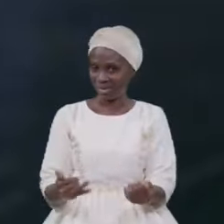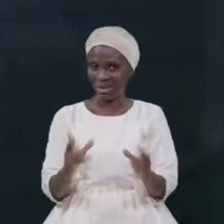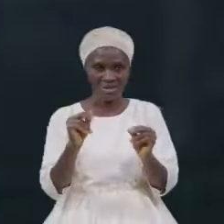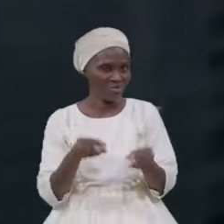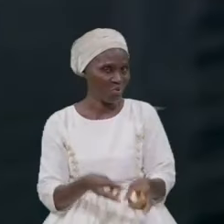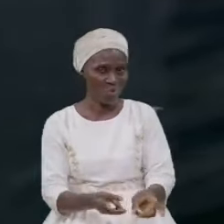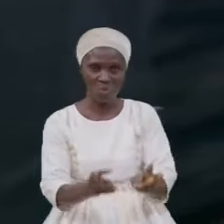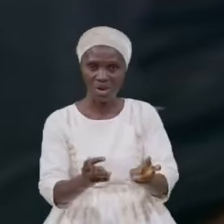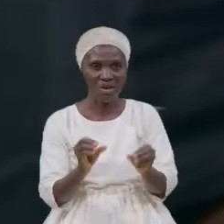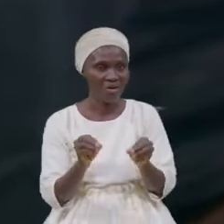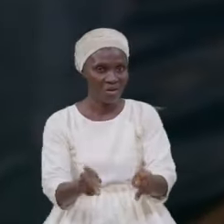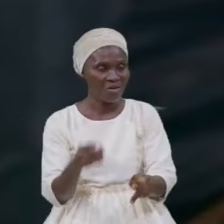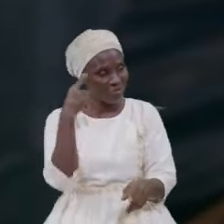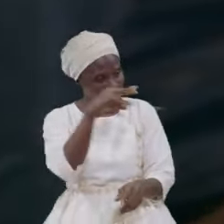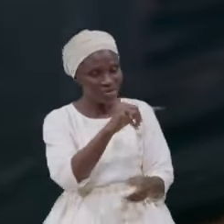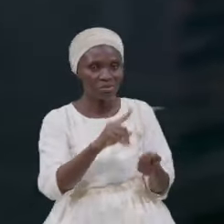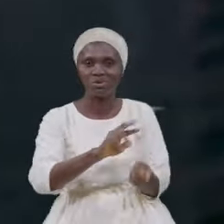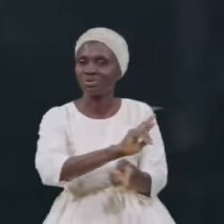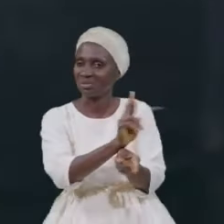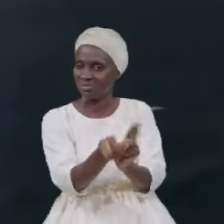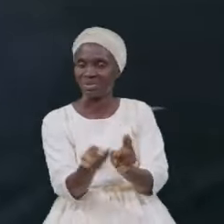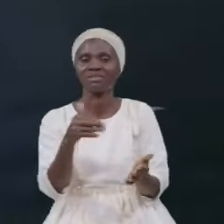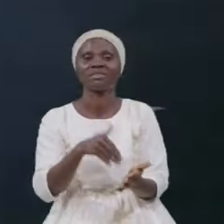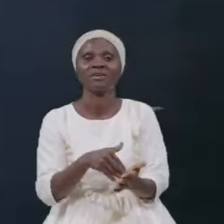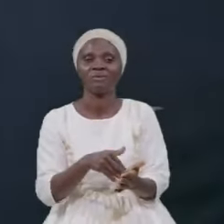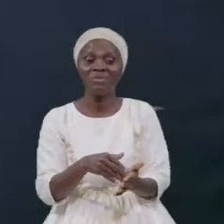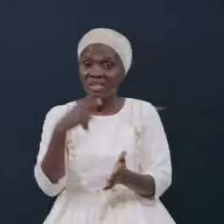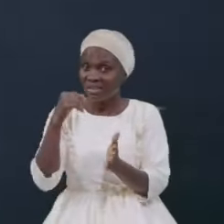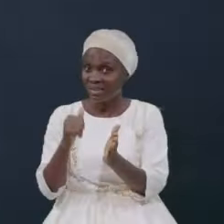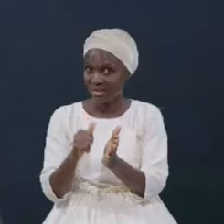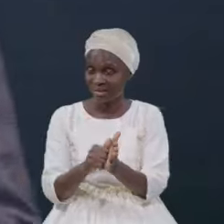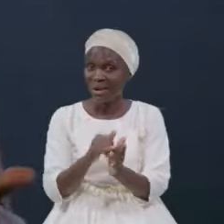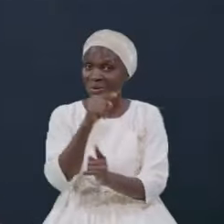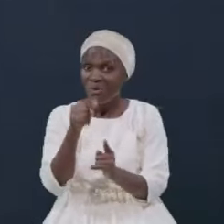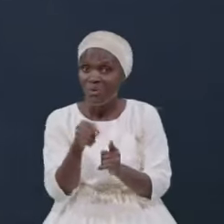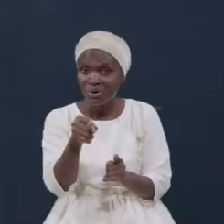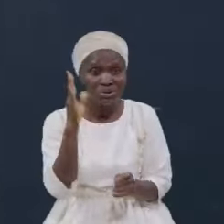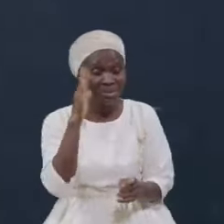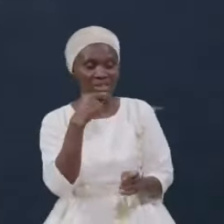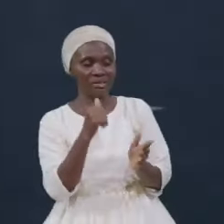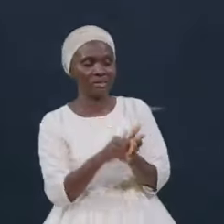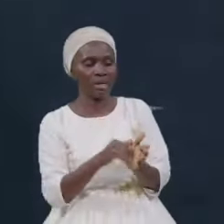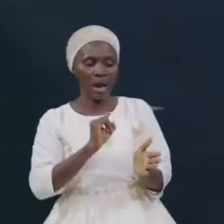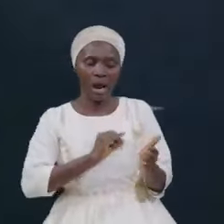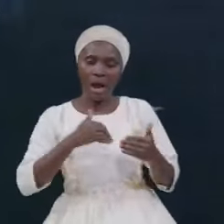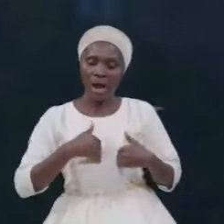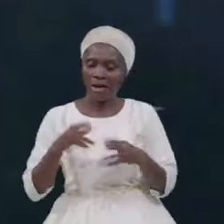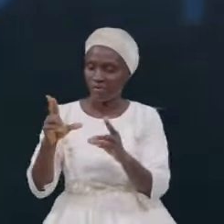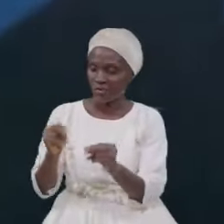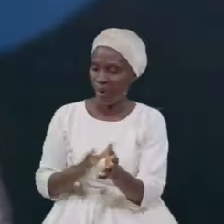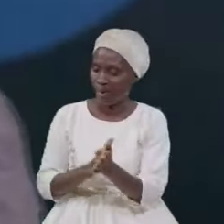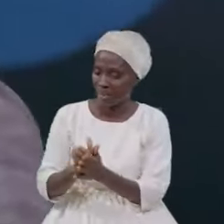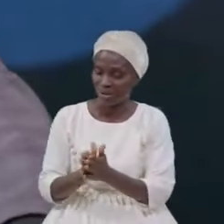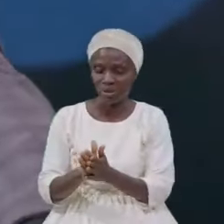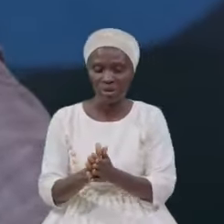thou shalt say, I have no pleasure in them, when you become tired of